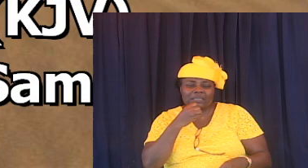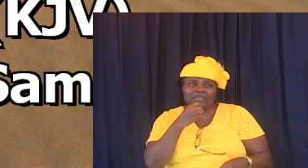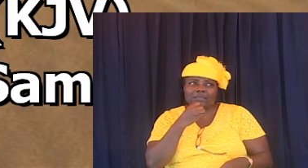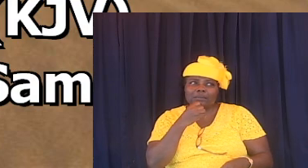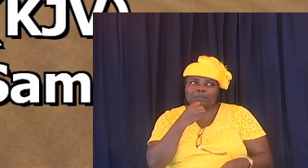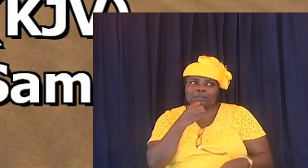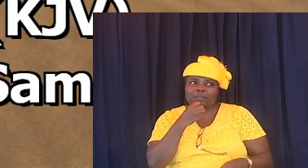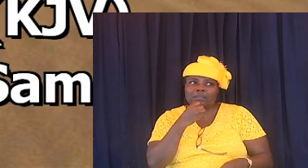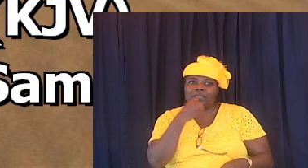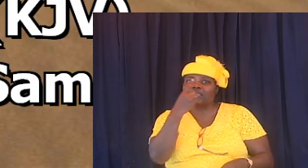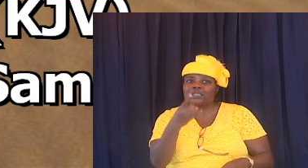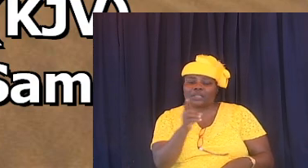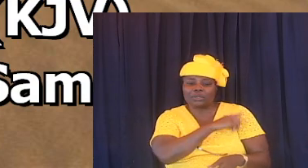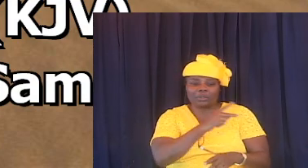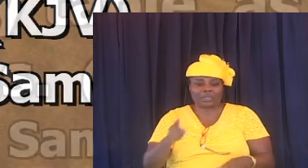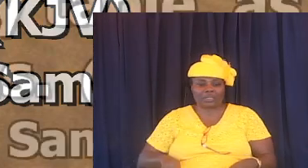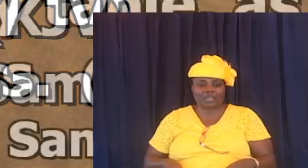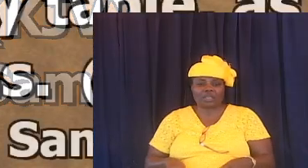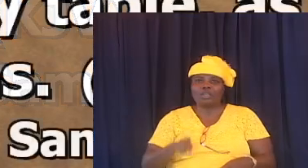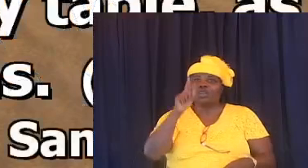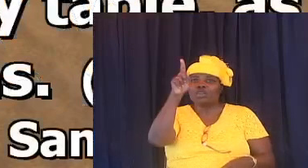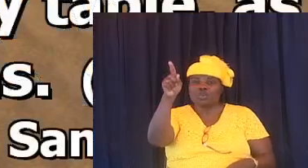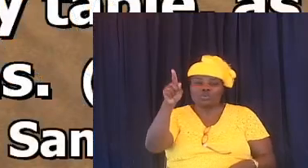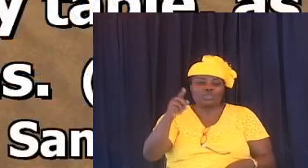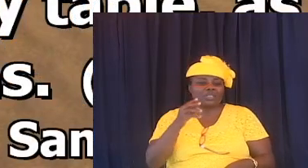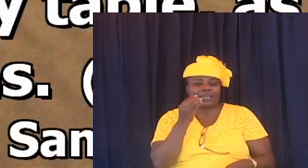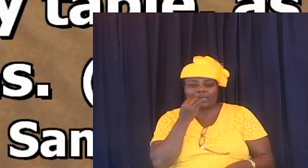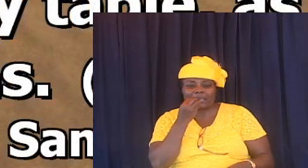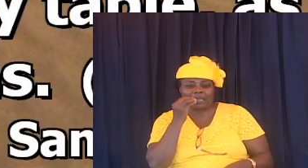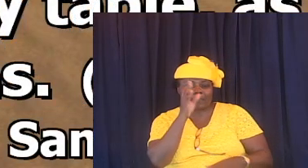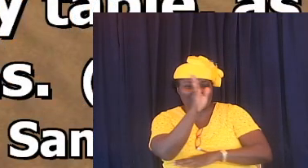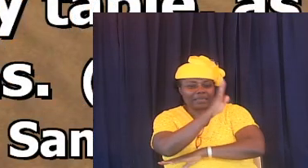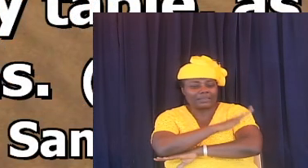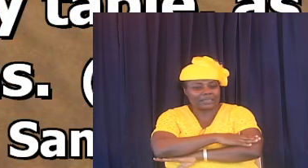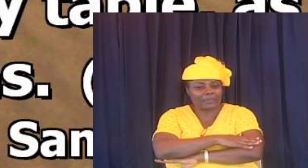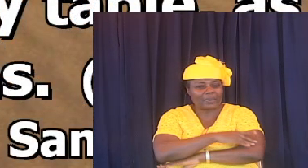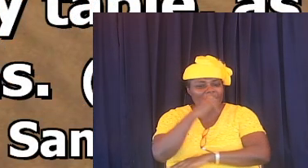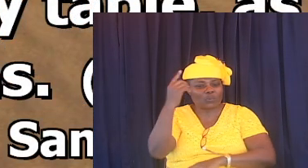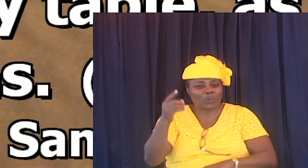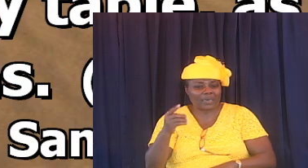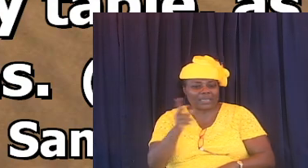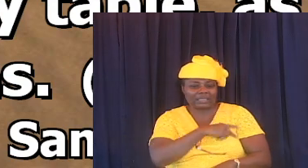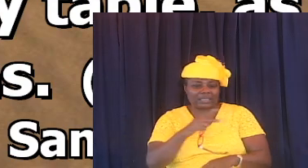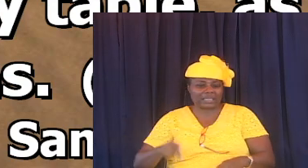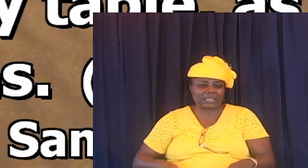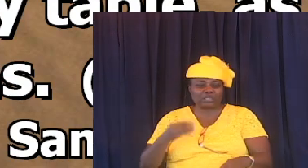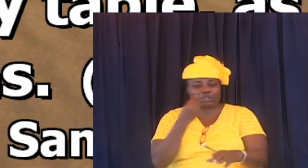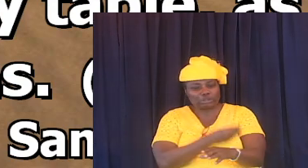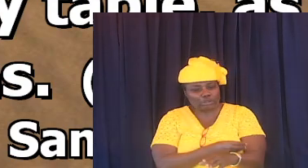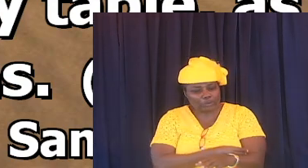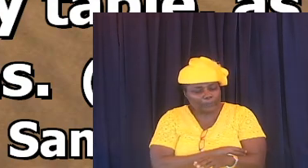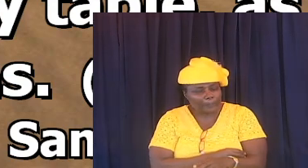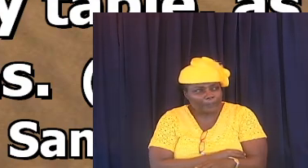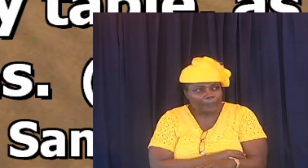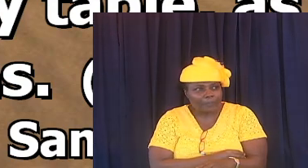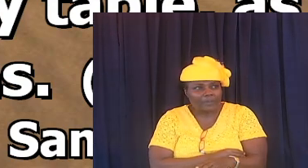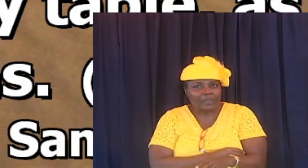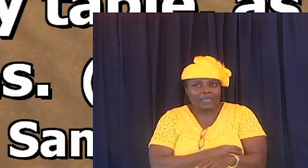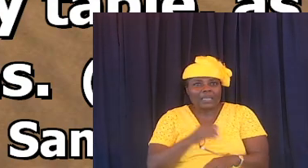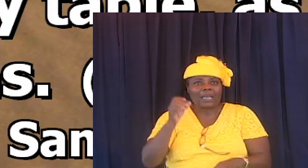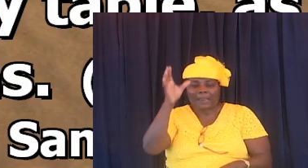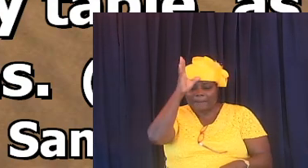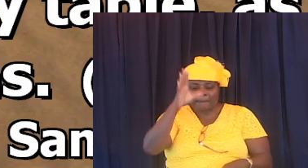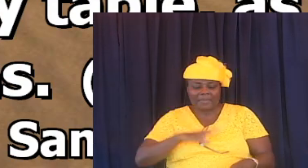As for Mephibosheth, said the king, "he shall eat at my table as one of the king's son." Verse 13, and Mephibosheth dwelled